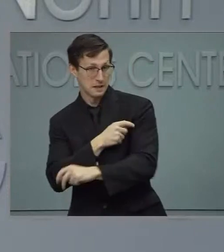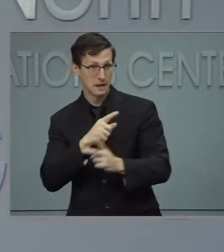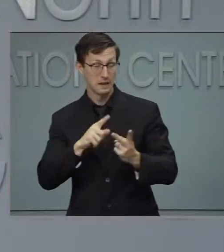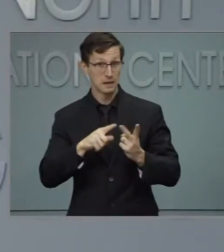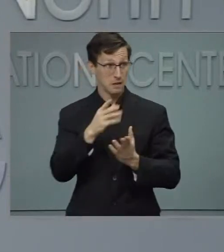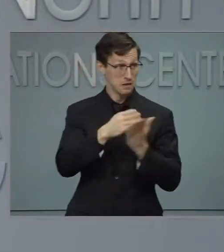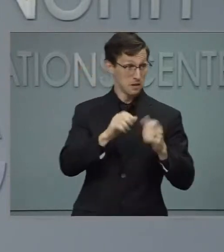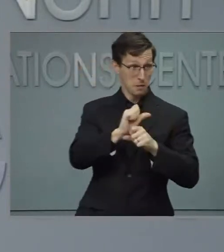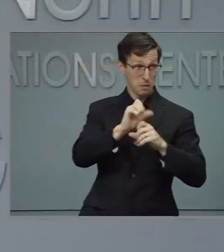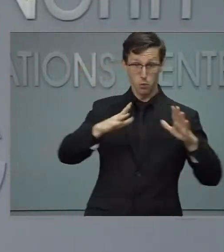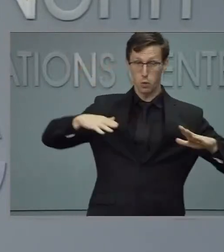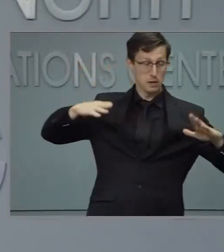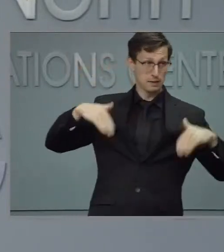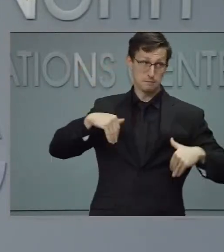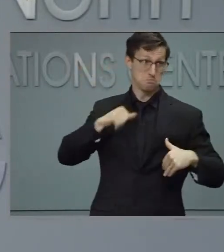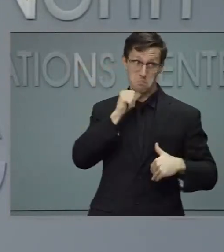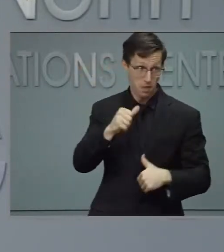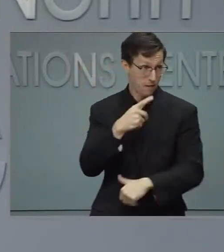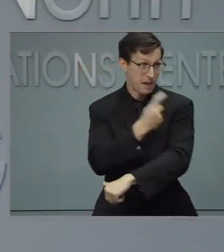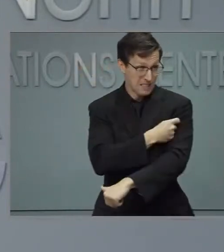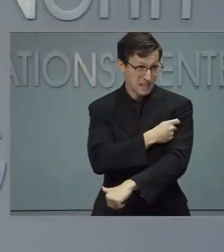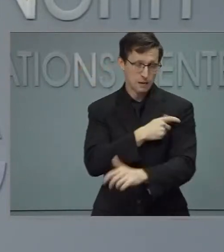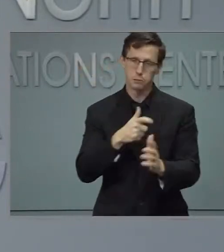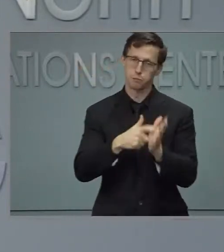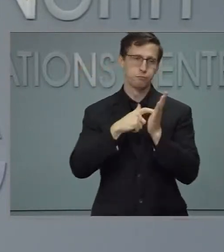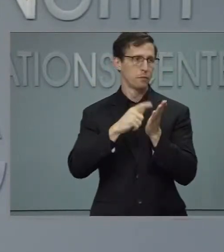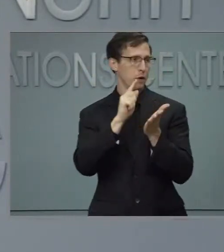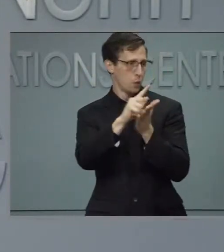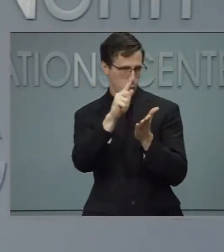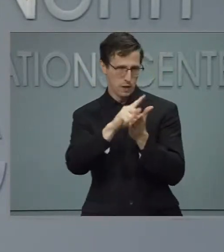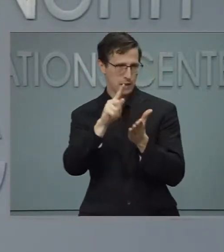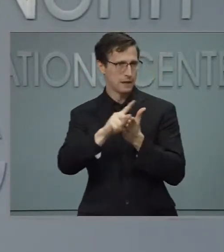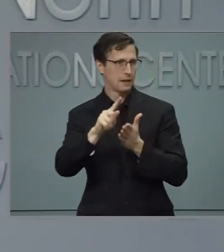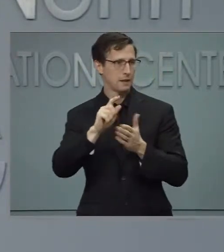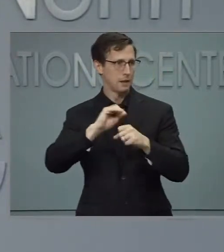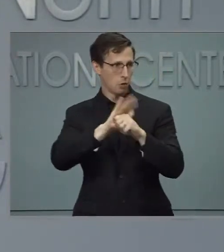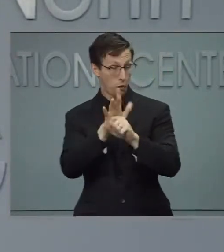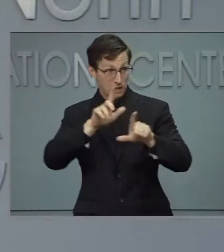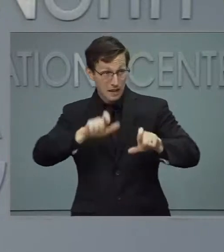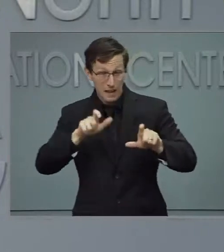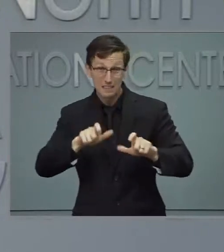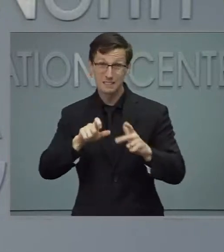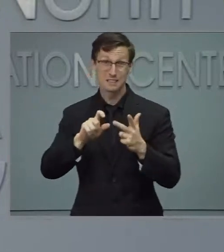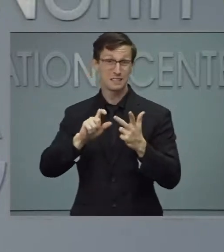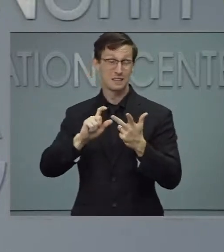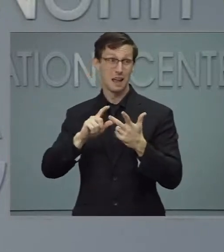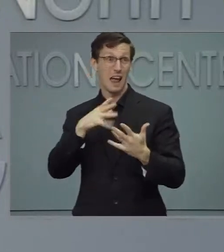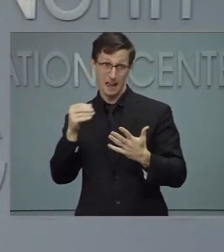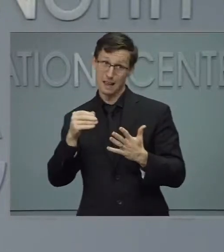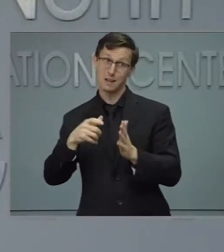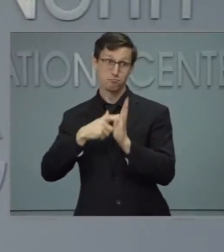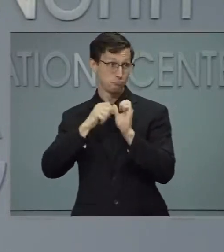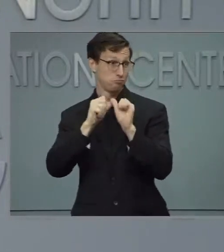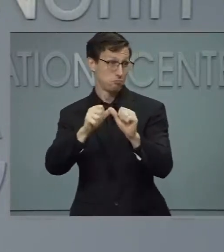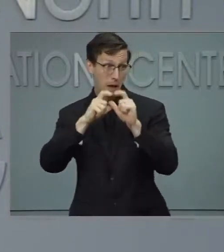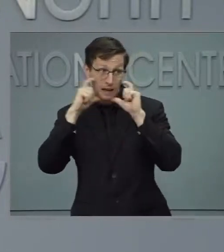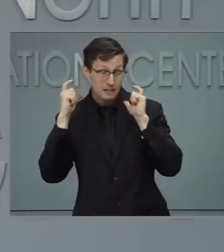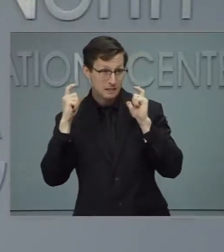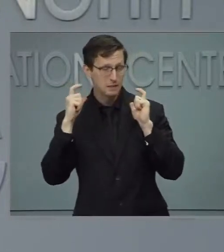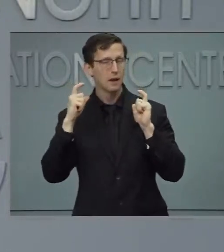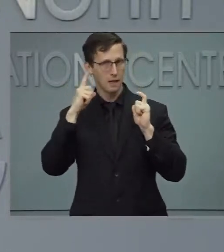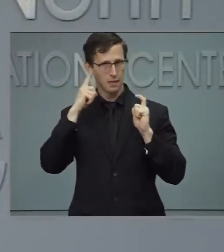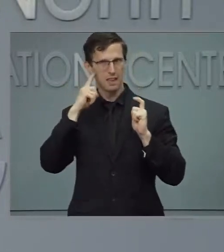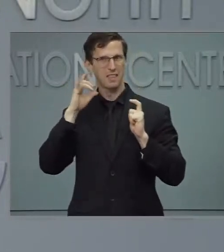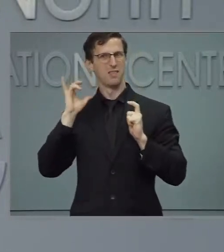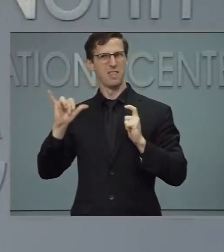unvaccinated are tested at least once a week and are required to wear a mask. I think this will encourage more state